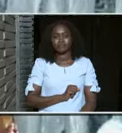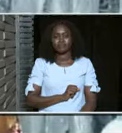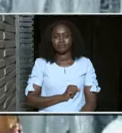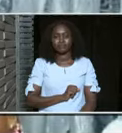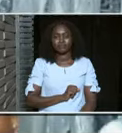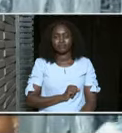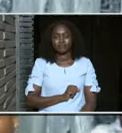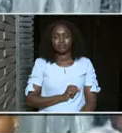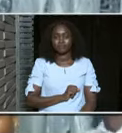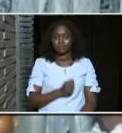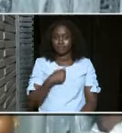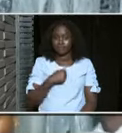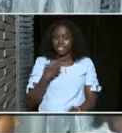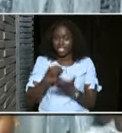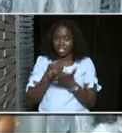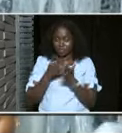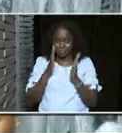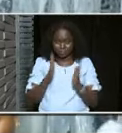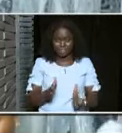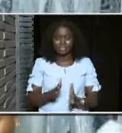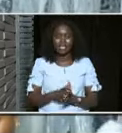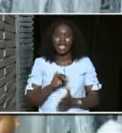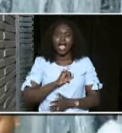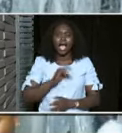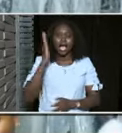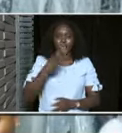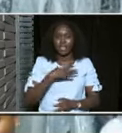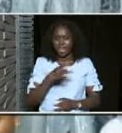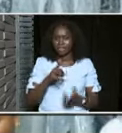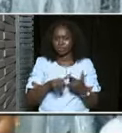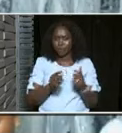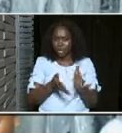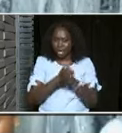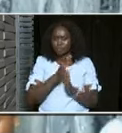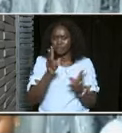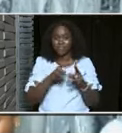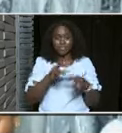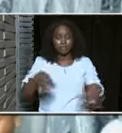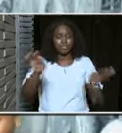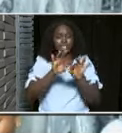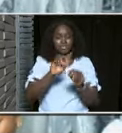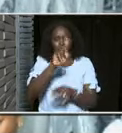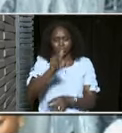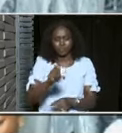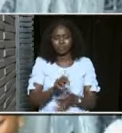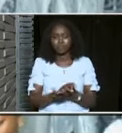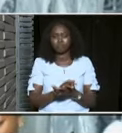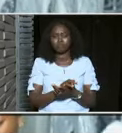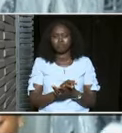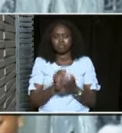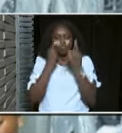And I'm an economist. I would like to ask you a very important question. Considering the fact